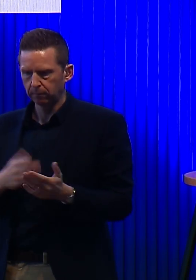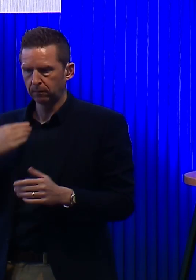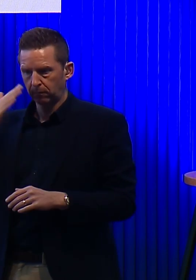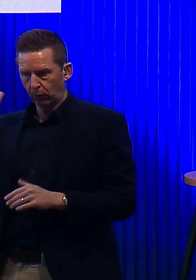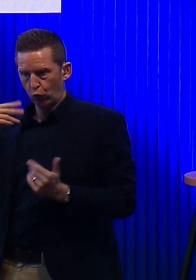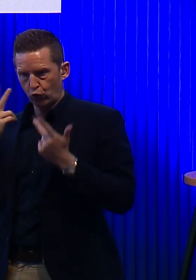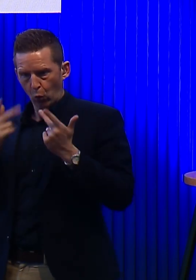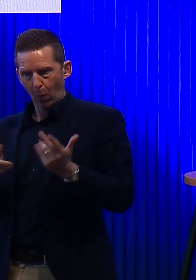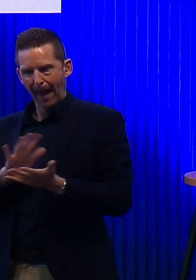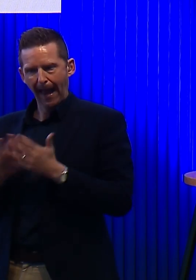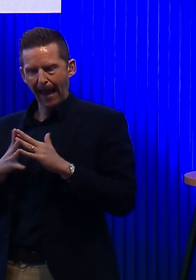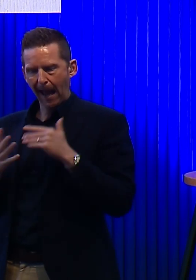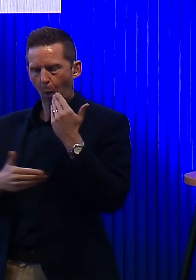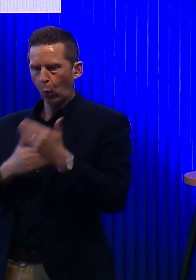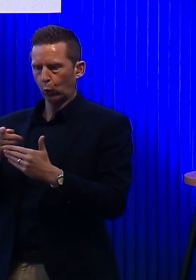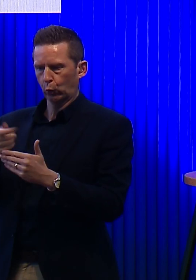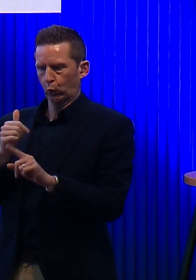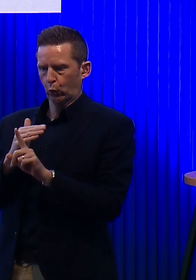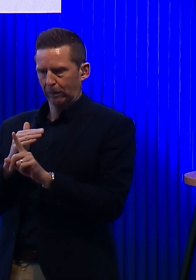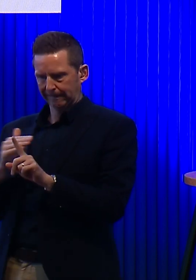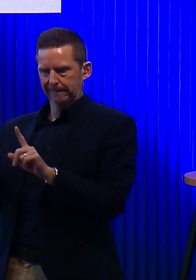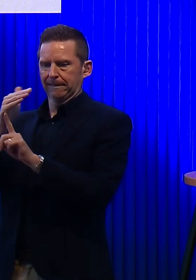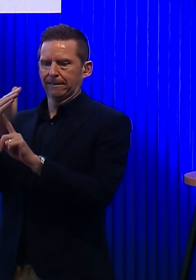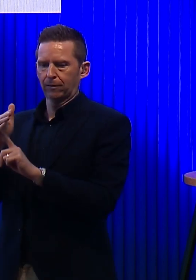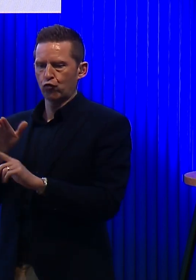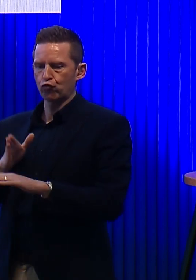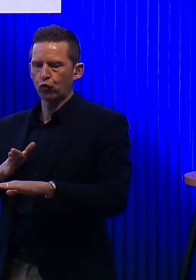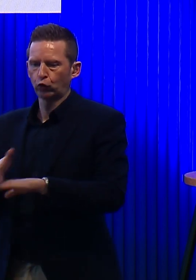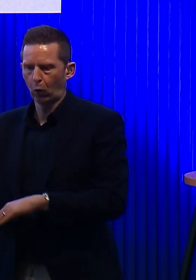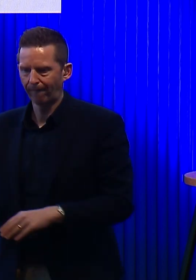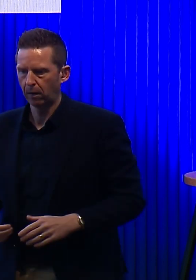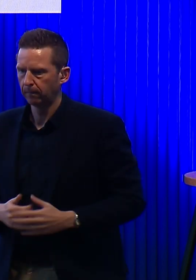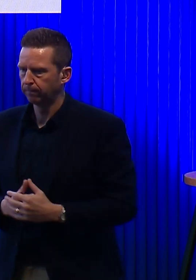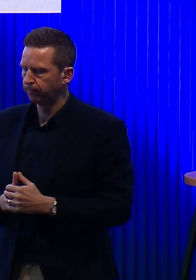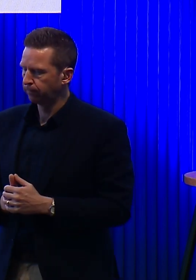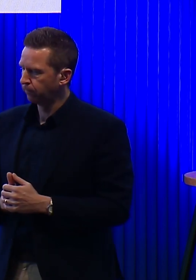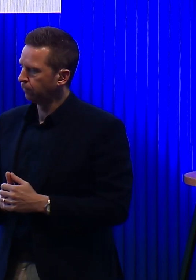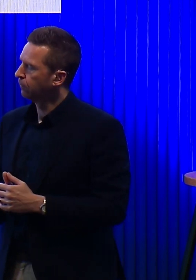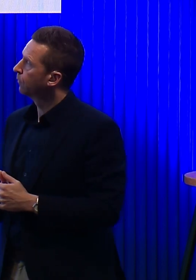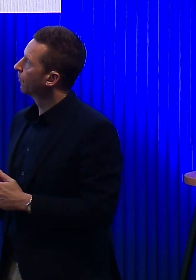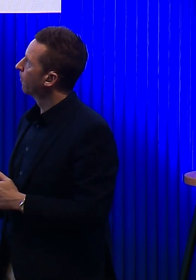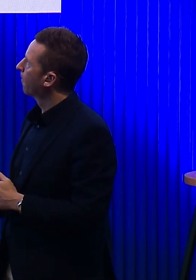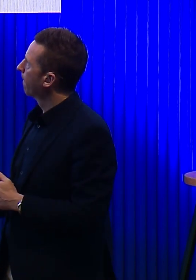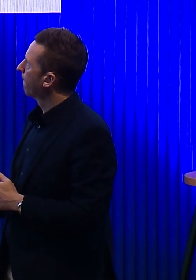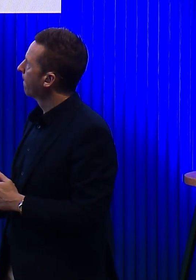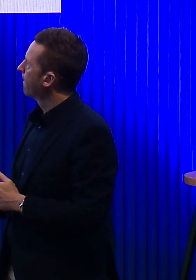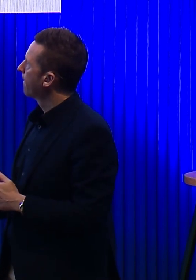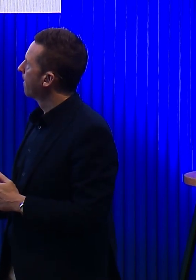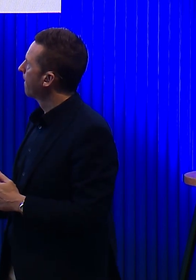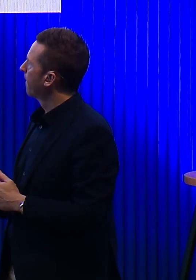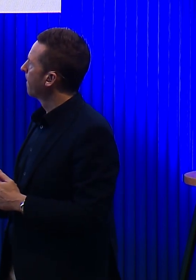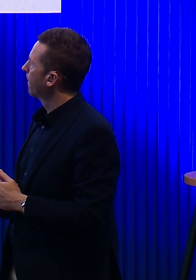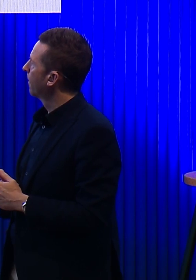show you how to cross that chasm. And I'm going to start